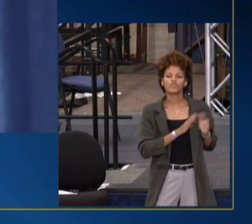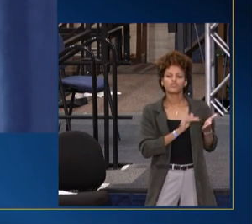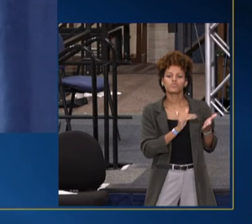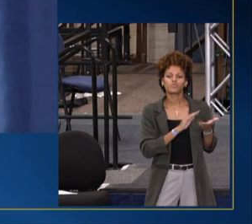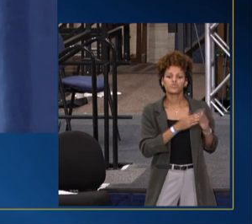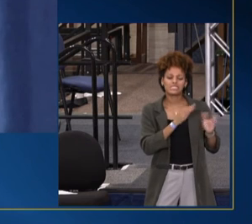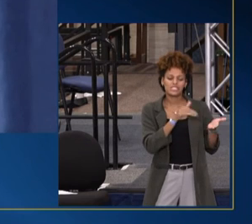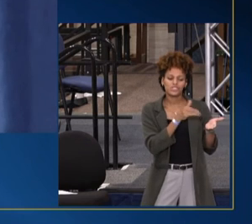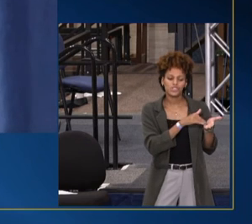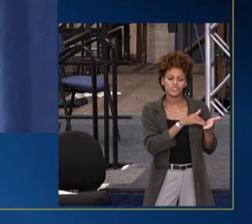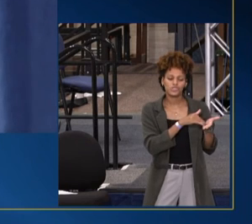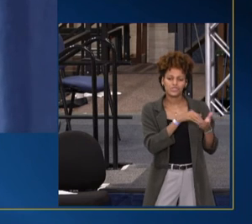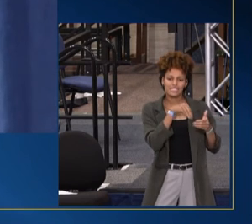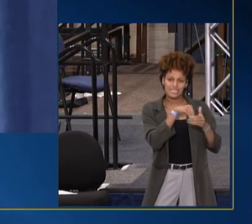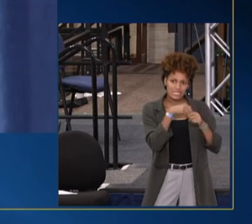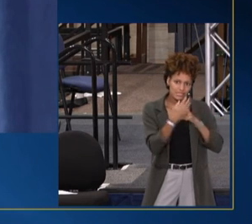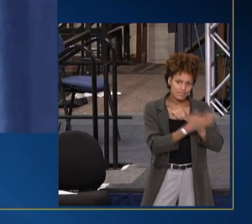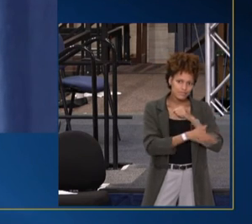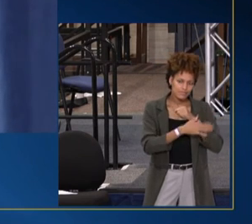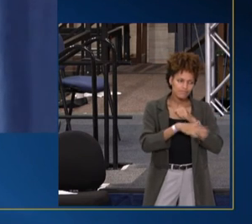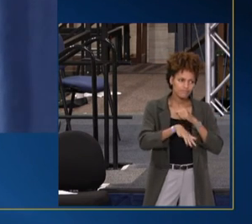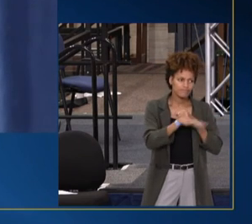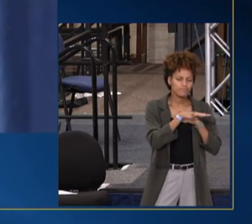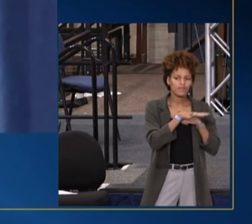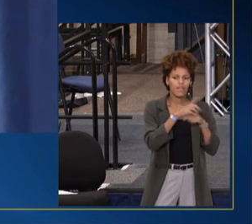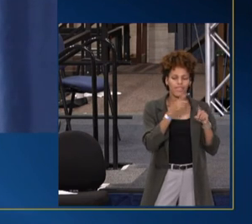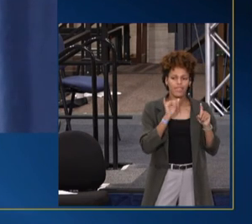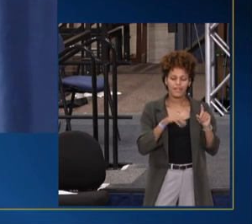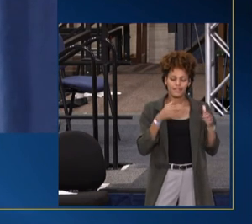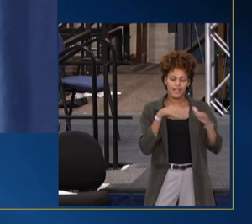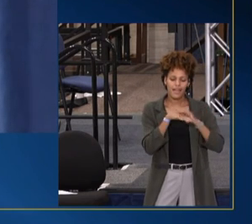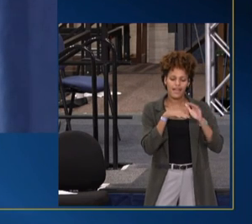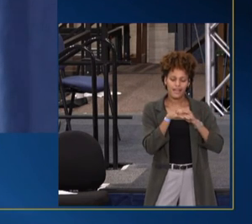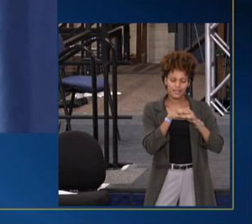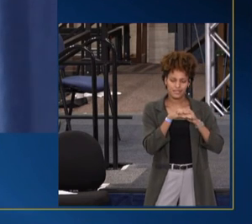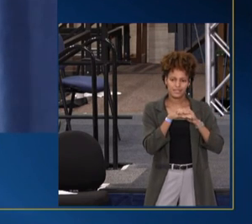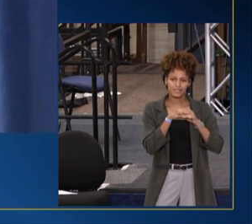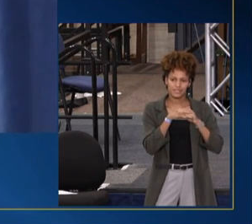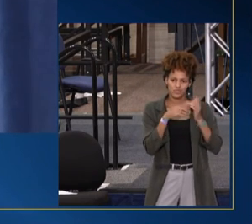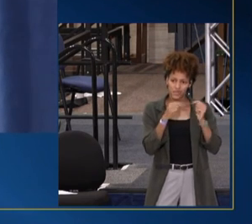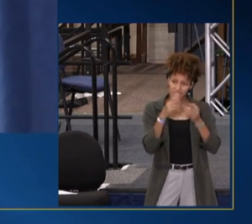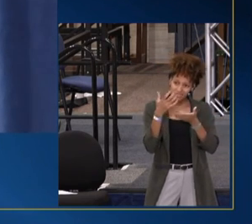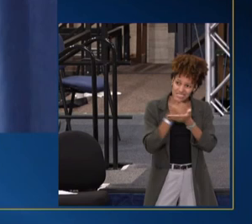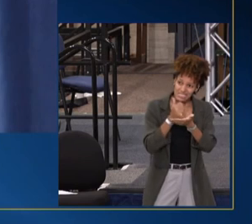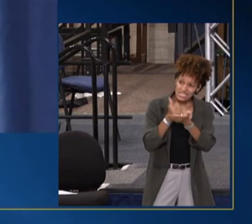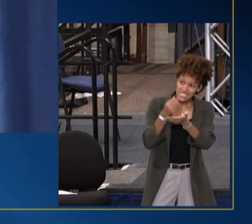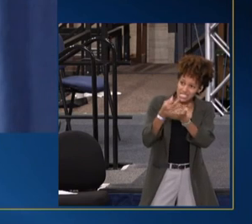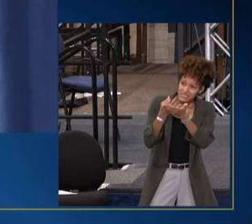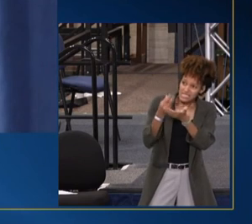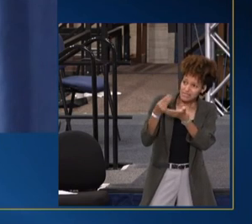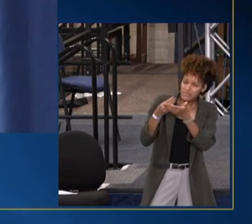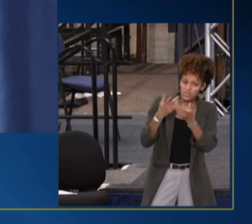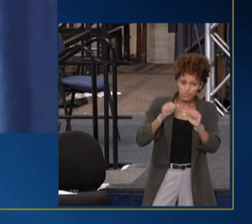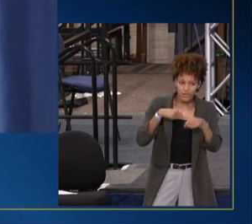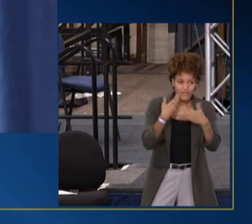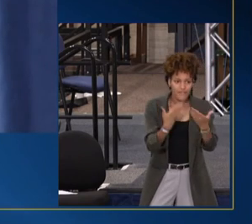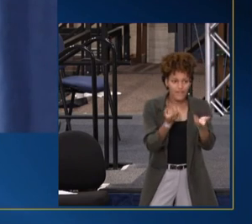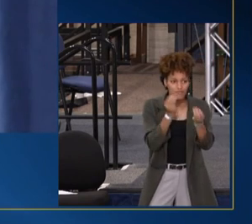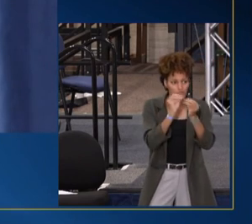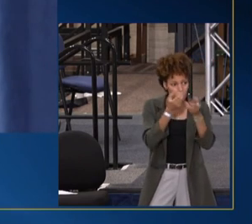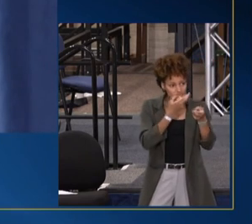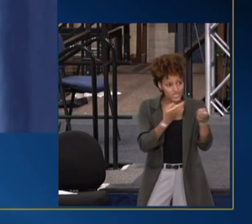across America, the access to get those funding dollars to provide